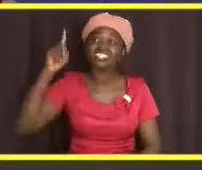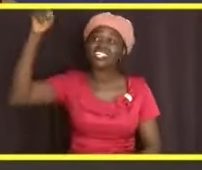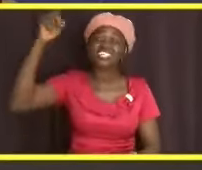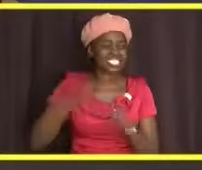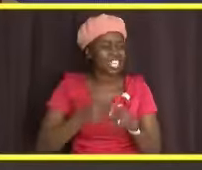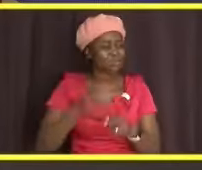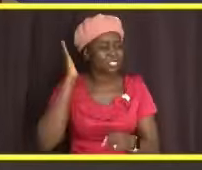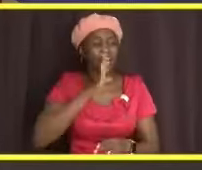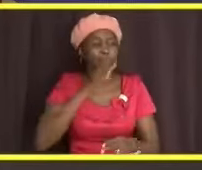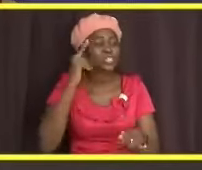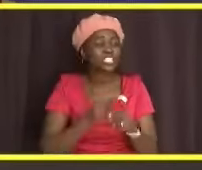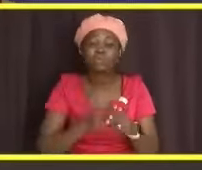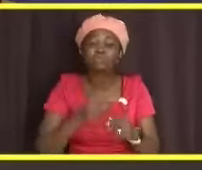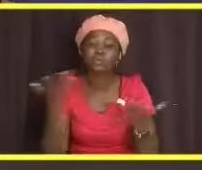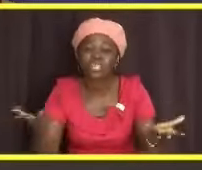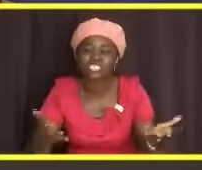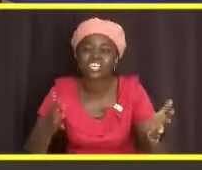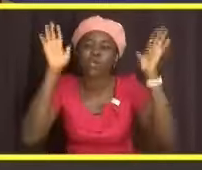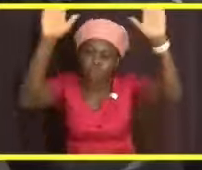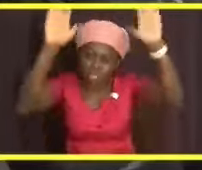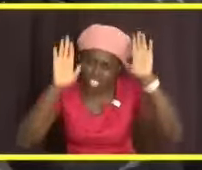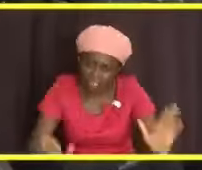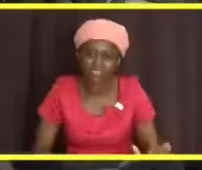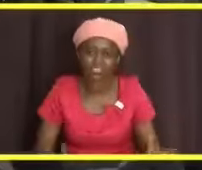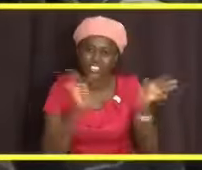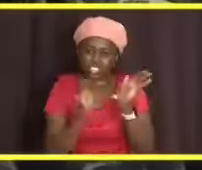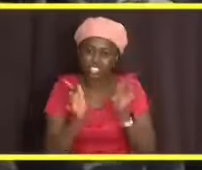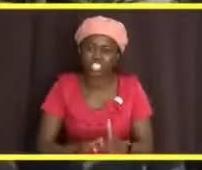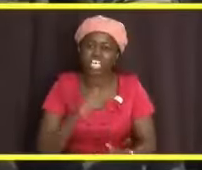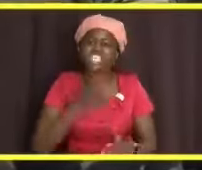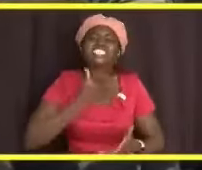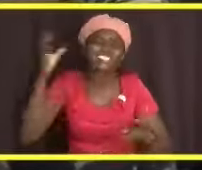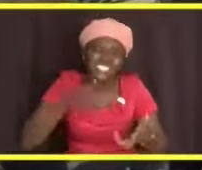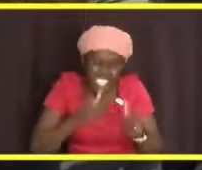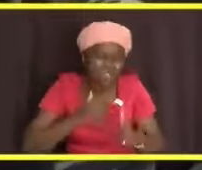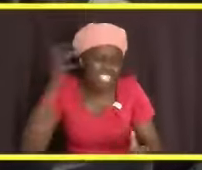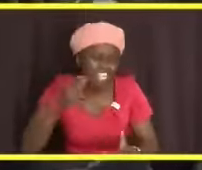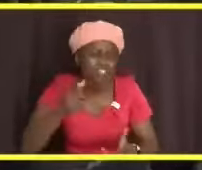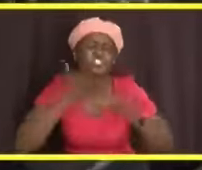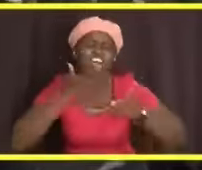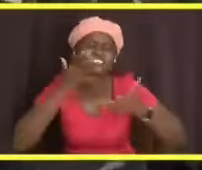Do you need a wonder today? Let me hear you shout, "Jesus."